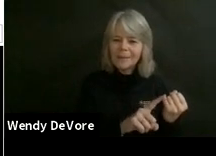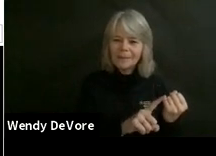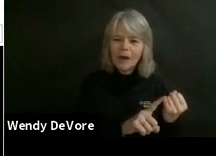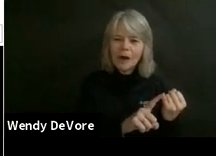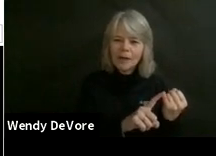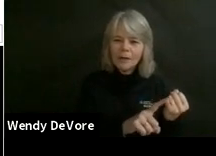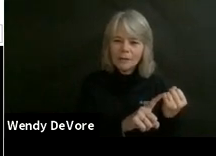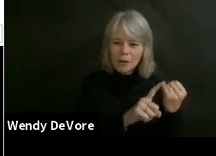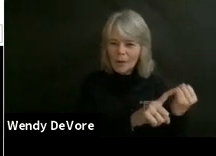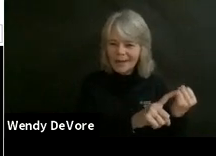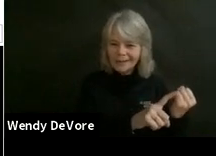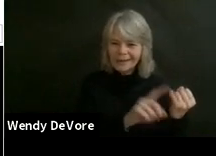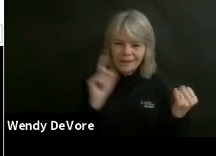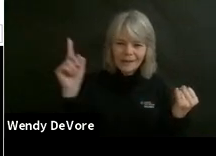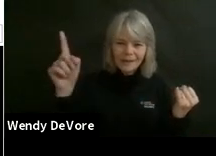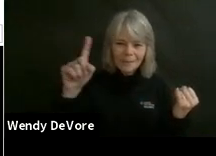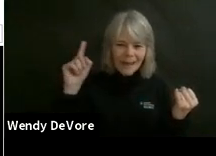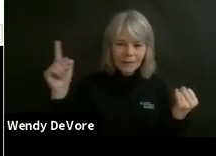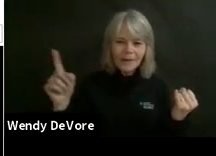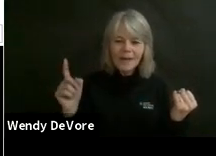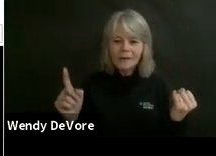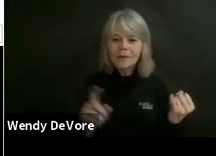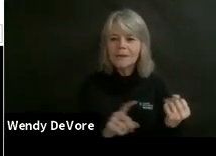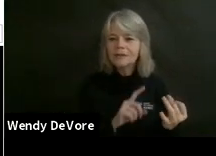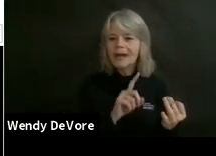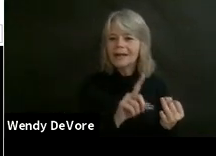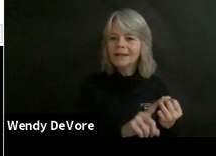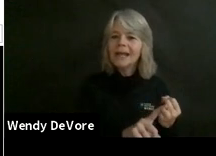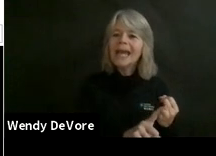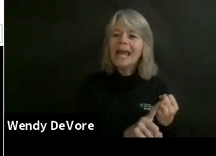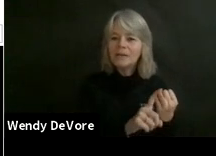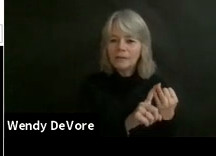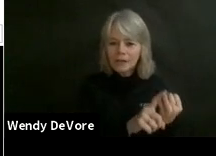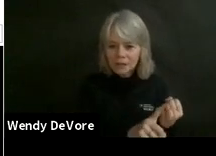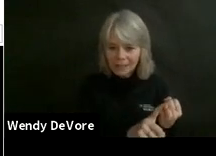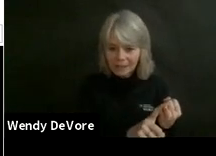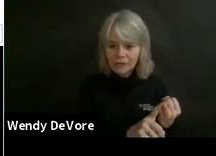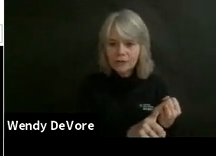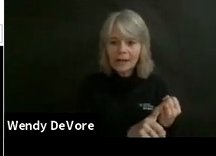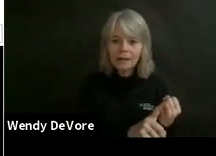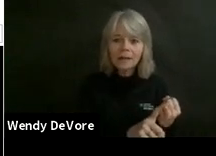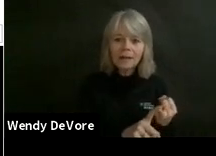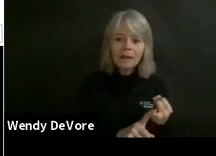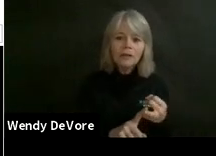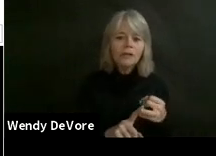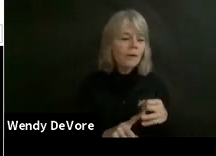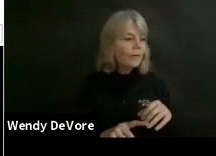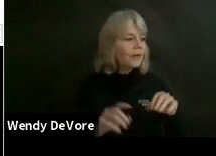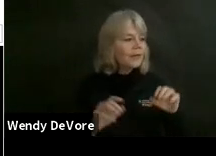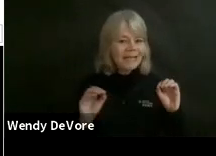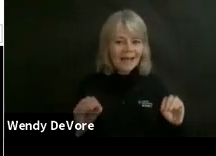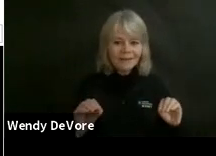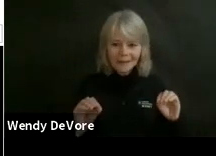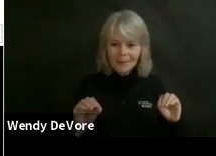audio noise, anything in the background that could be distracting and visually distracting. So